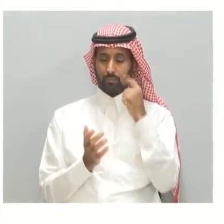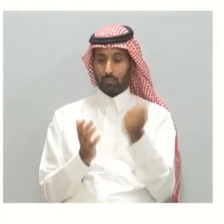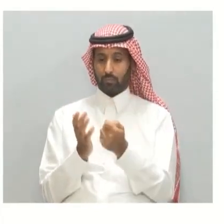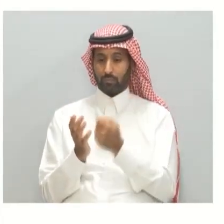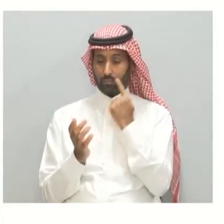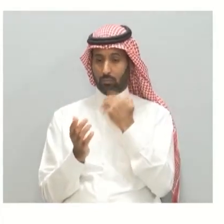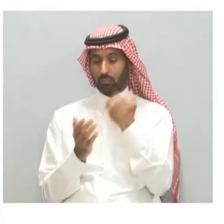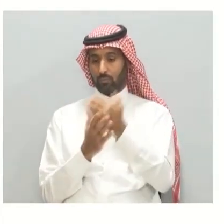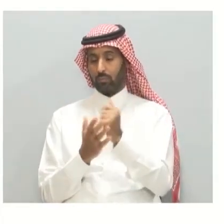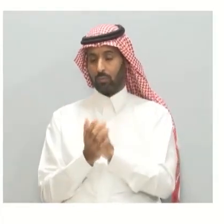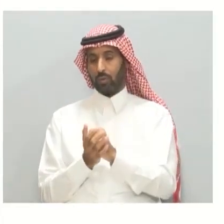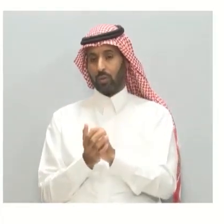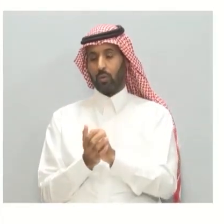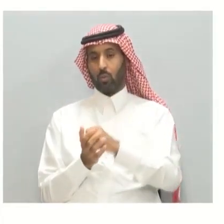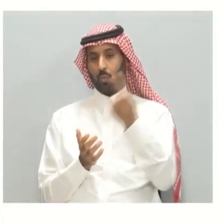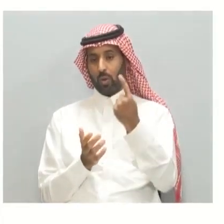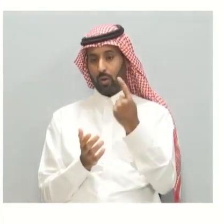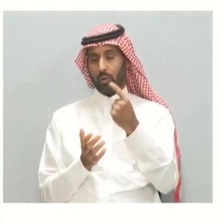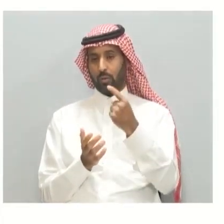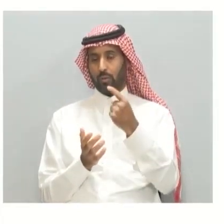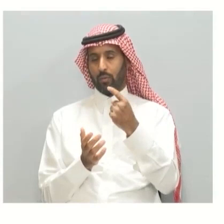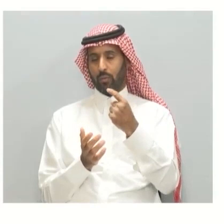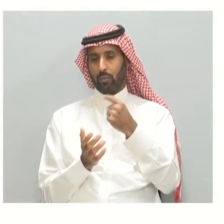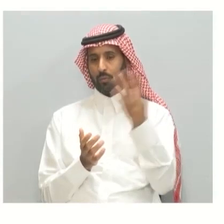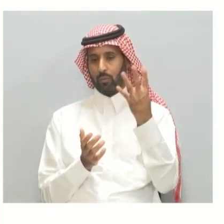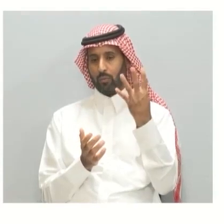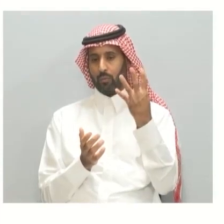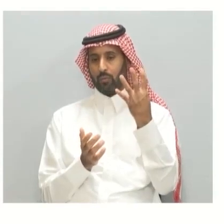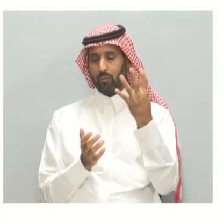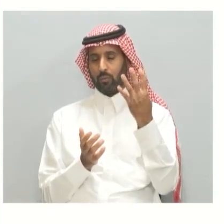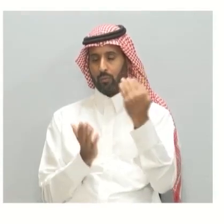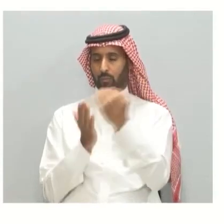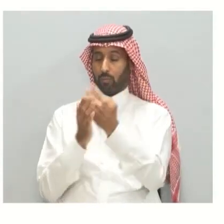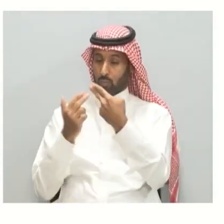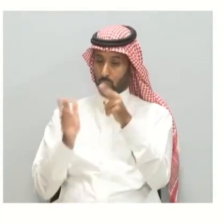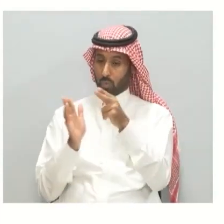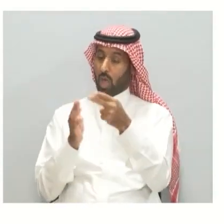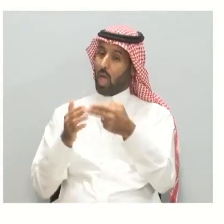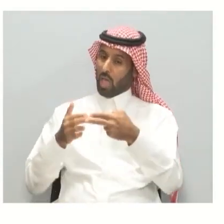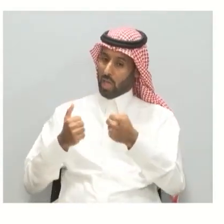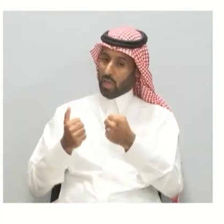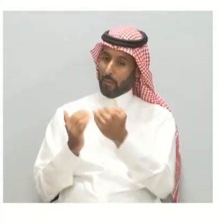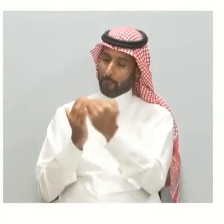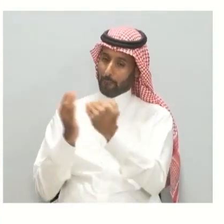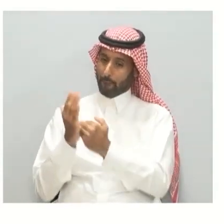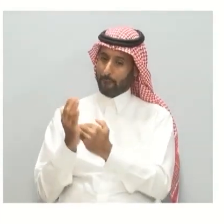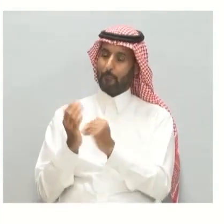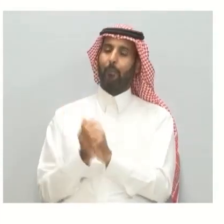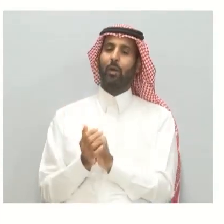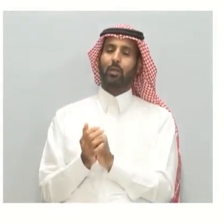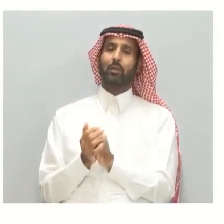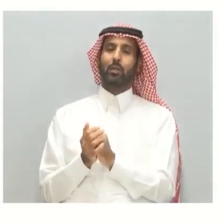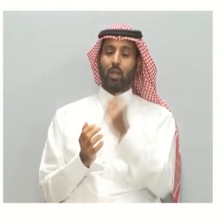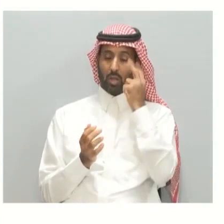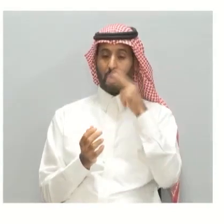are presented in paragraphs one and four, the introduction and the conclusion. So his